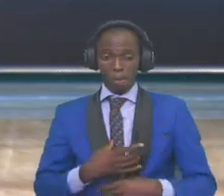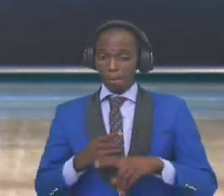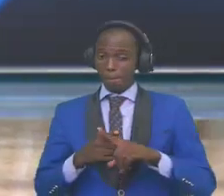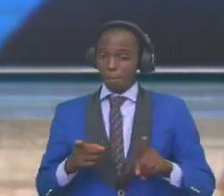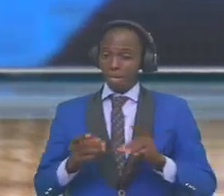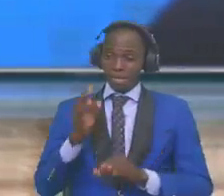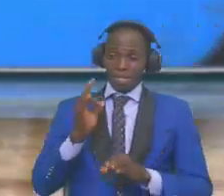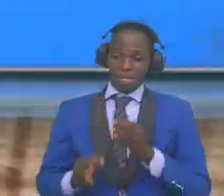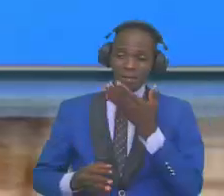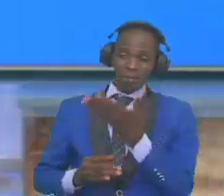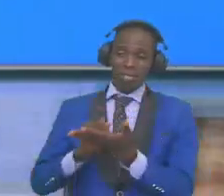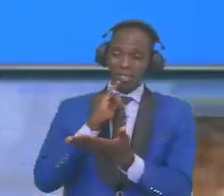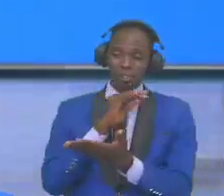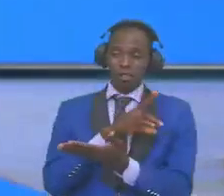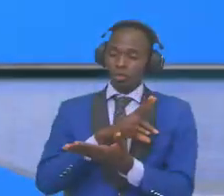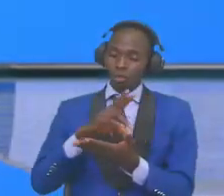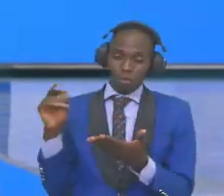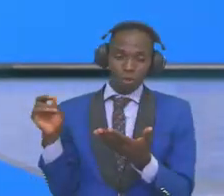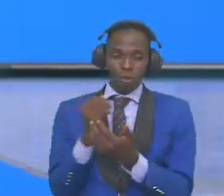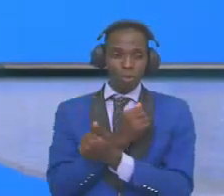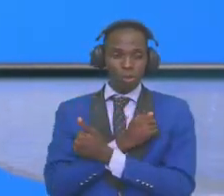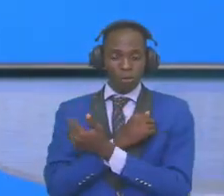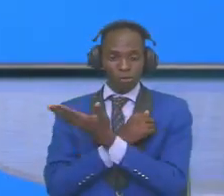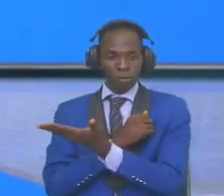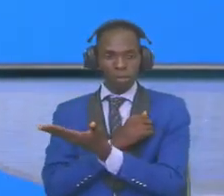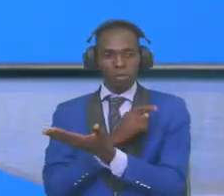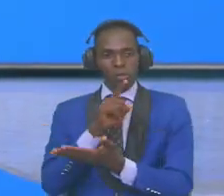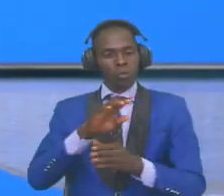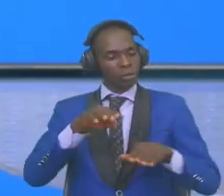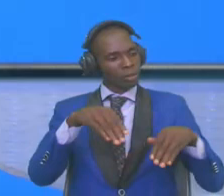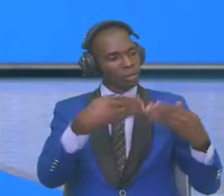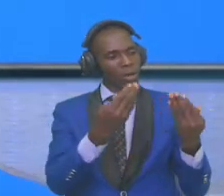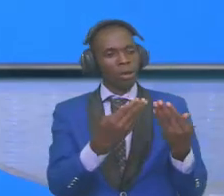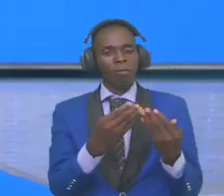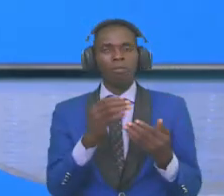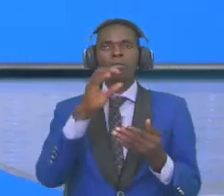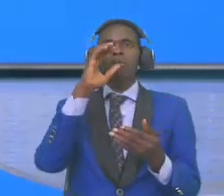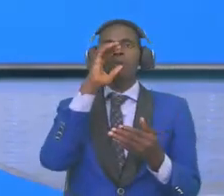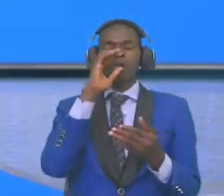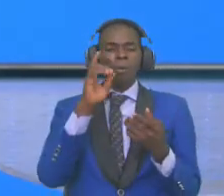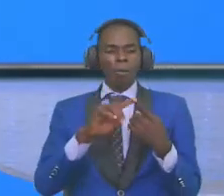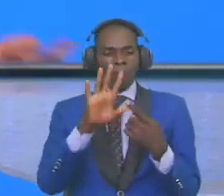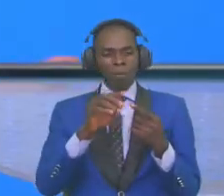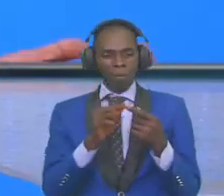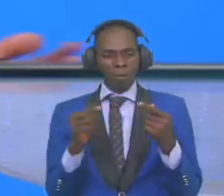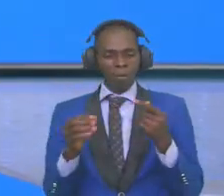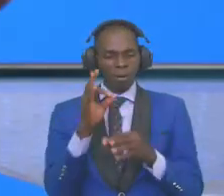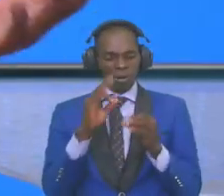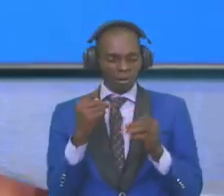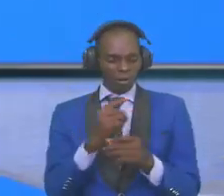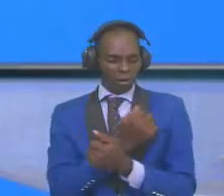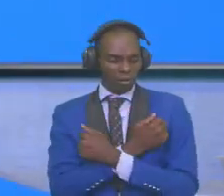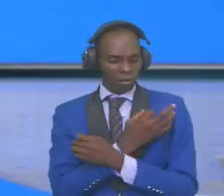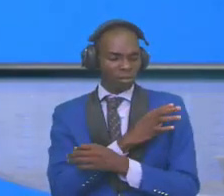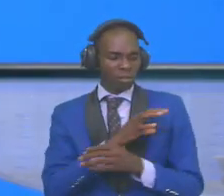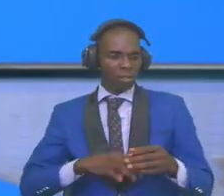it is giving food or drink to your enemy, I'll heap coals of fire upon his head. If the love of